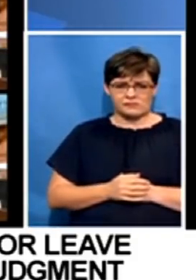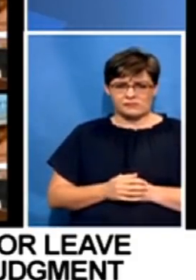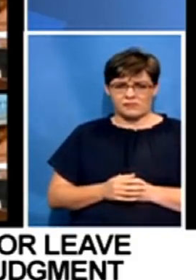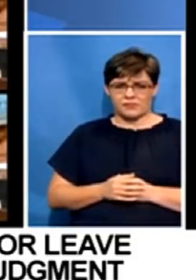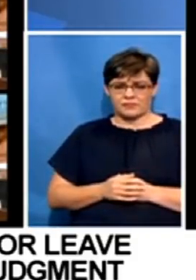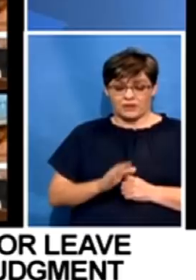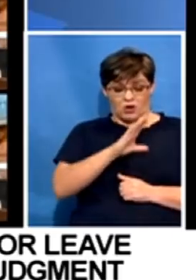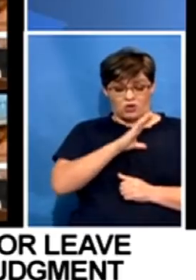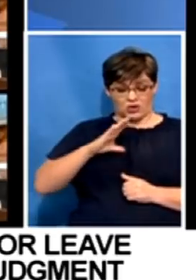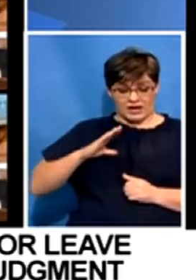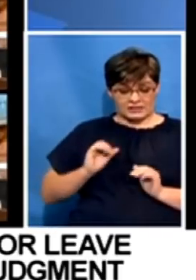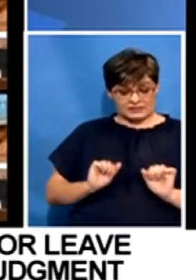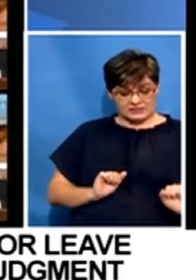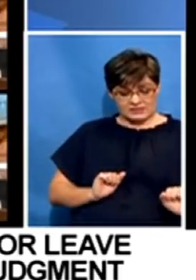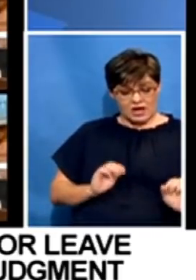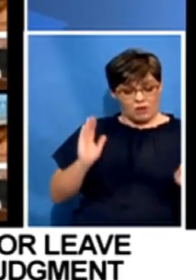player